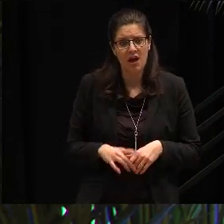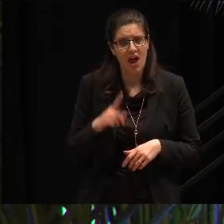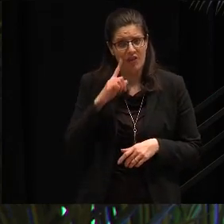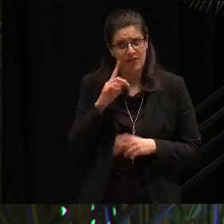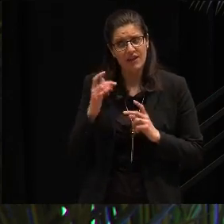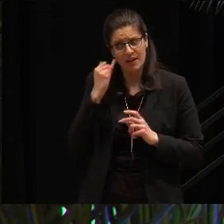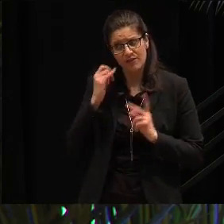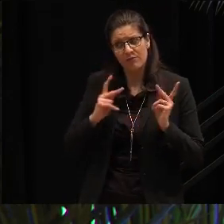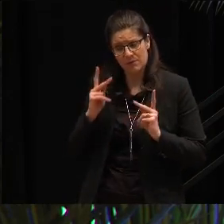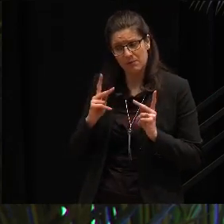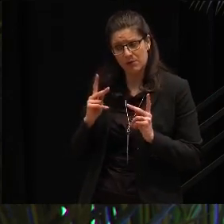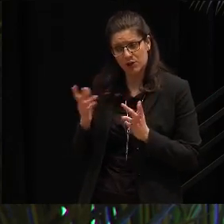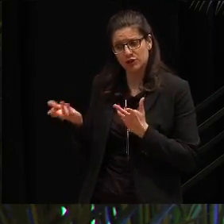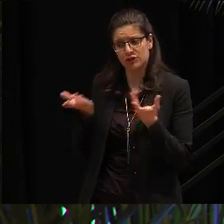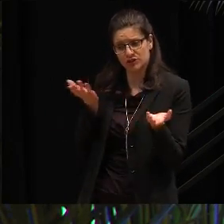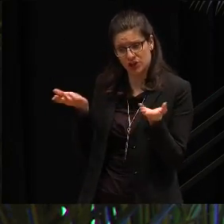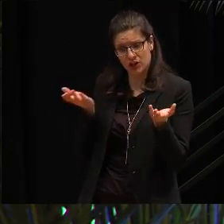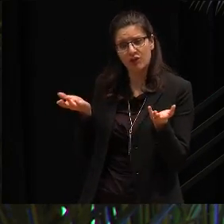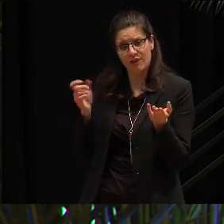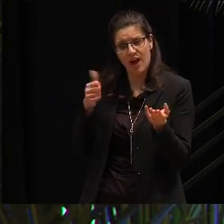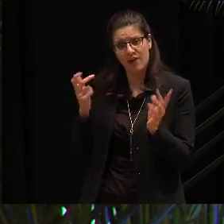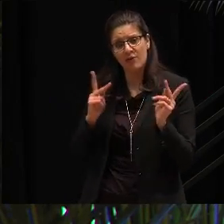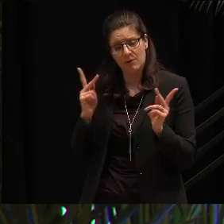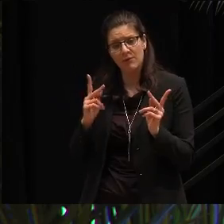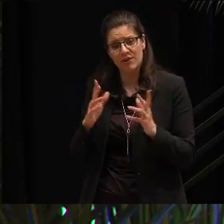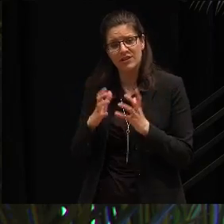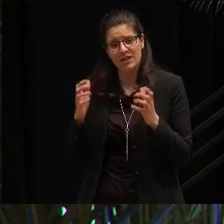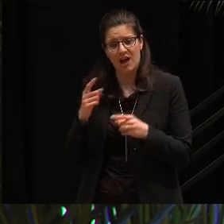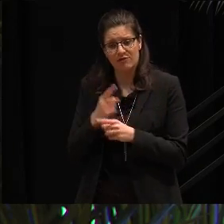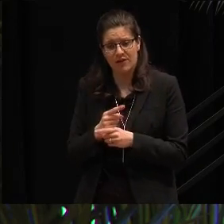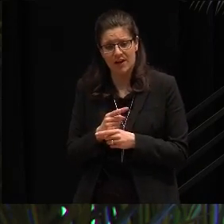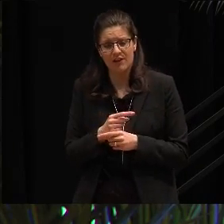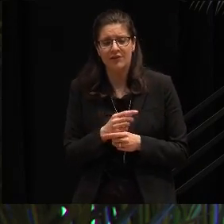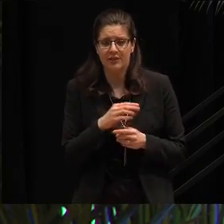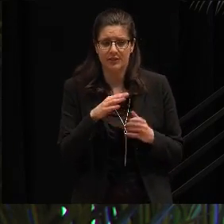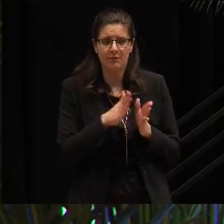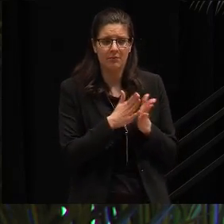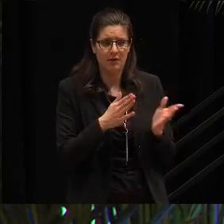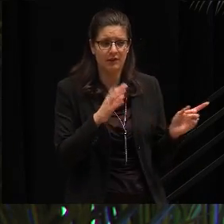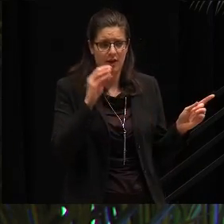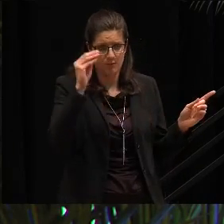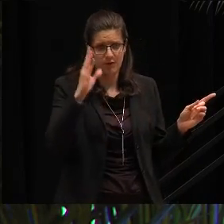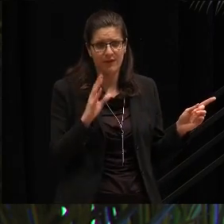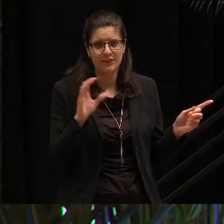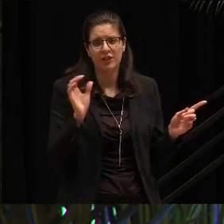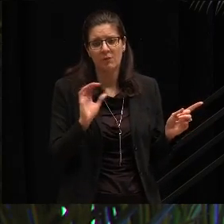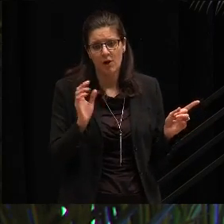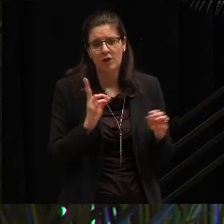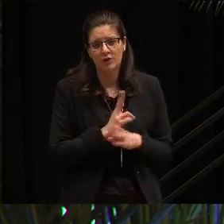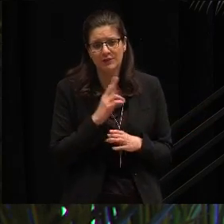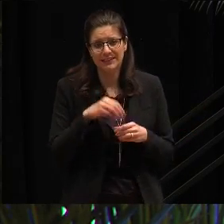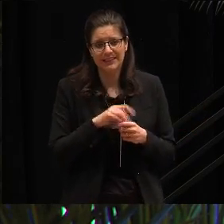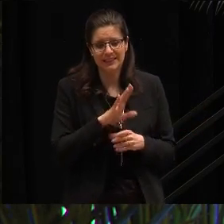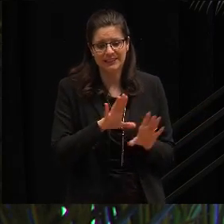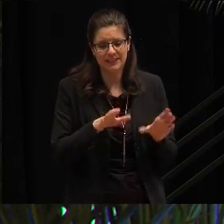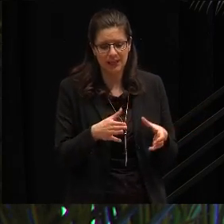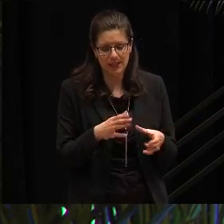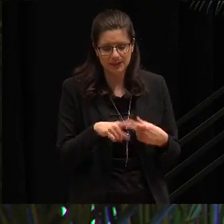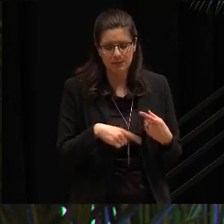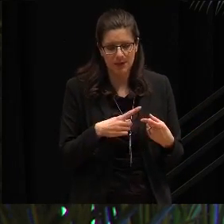who choose a life of serving others. There's a book that Professor Cammarano uses in his classes that's